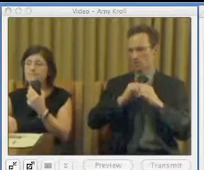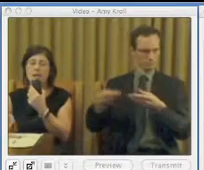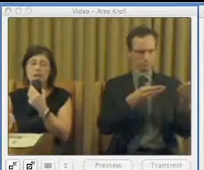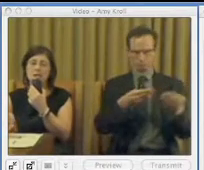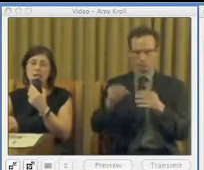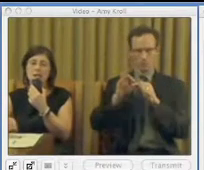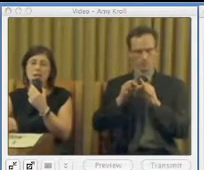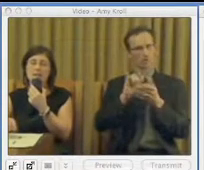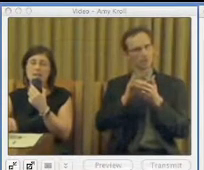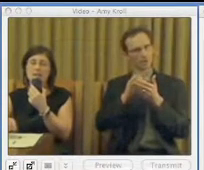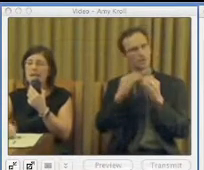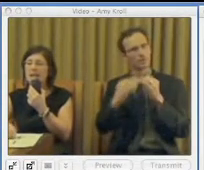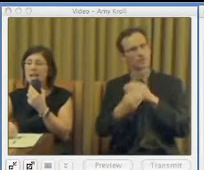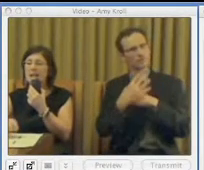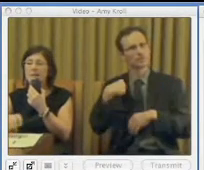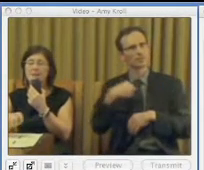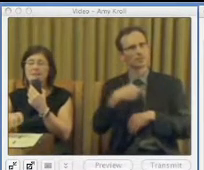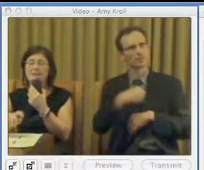doing.